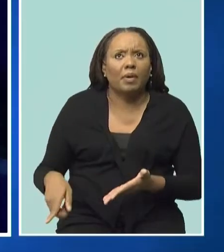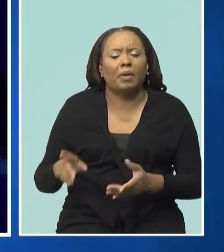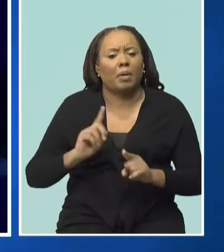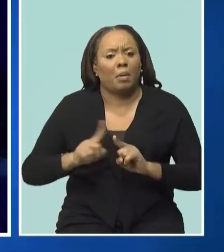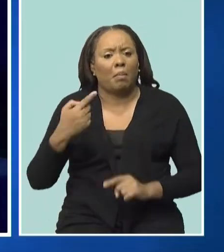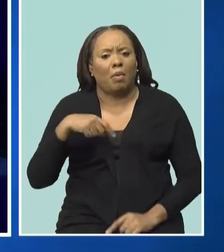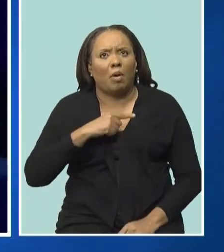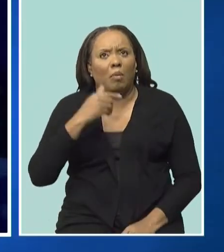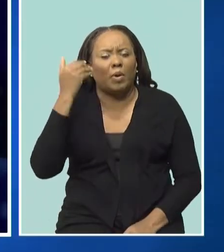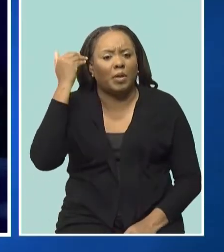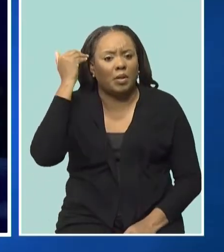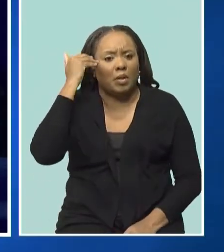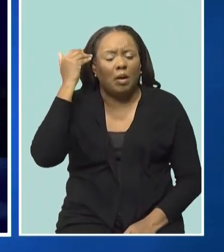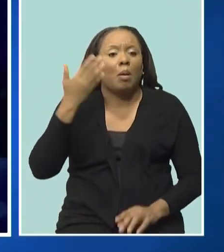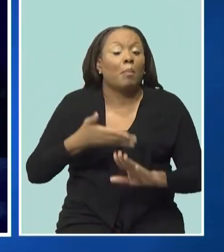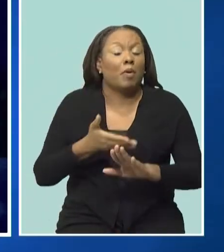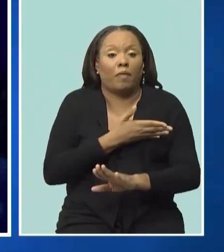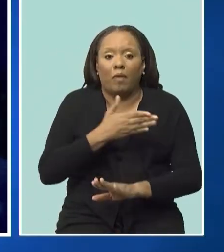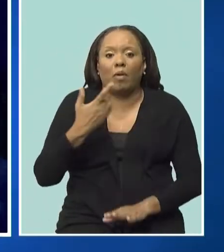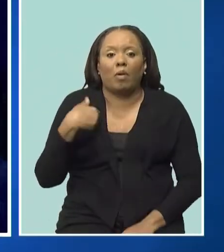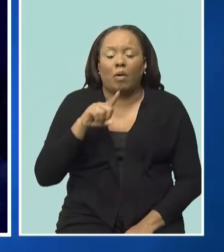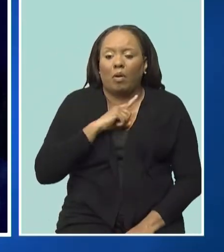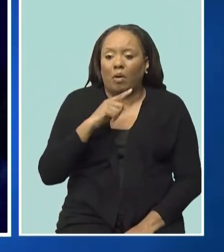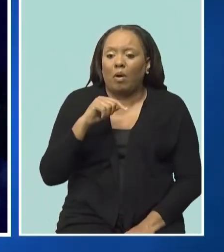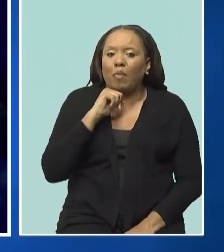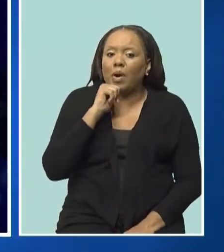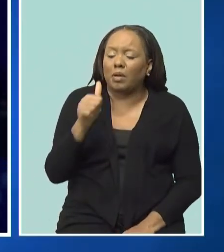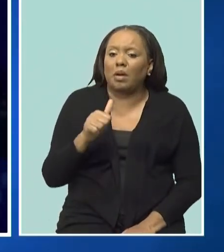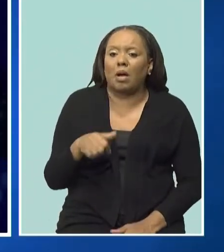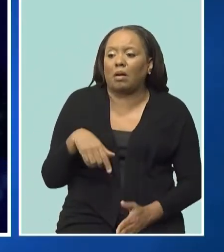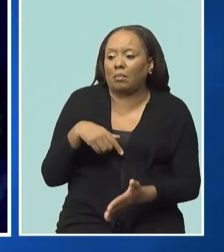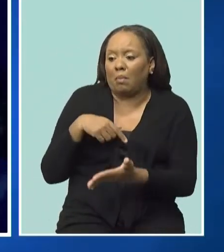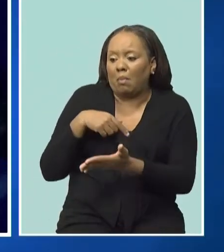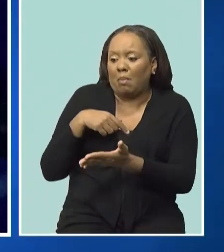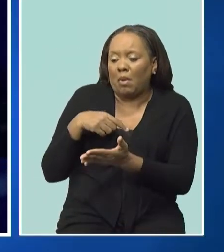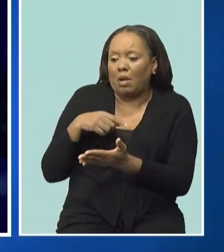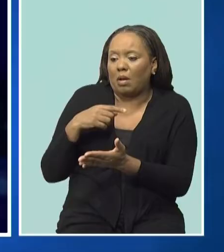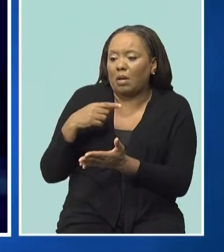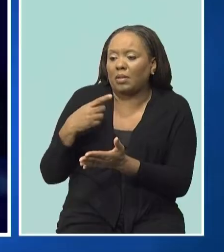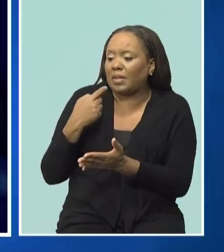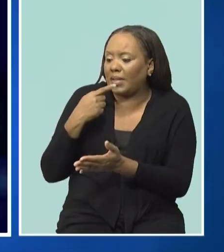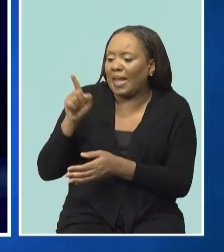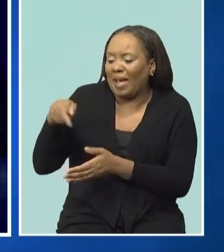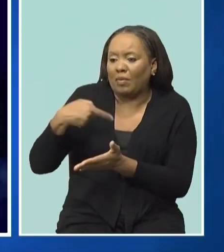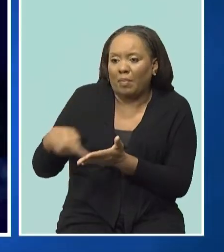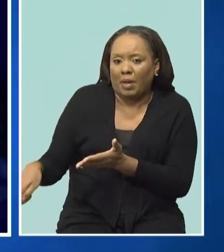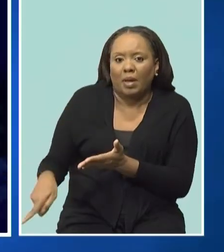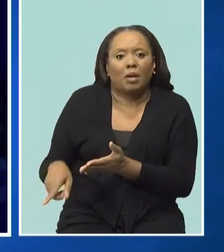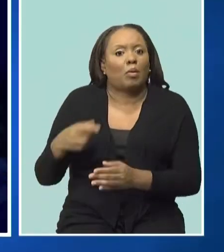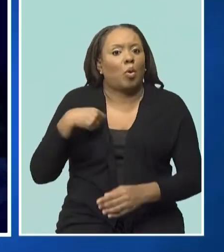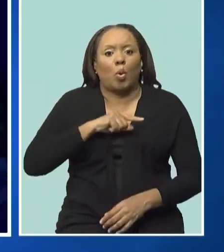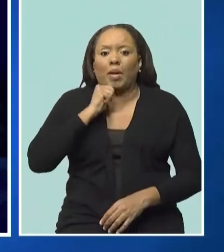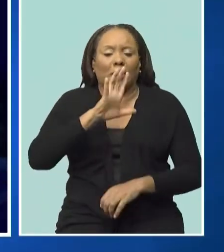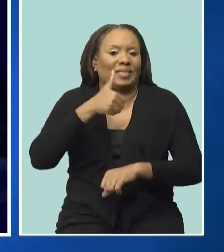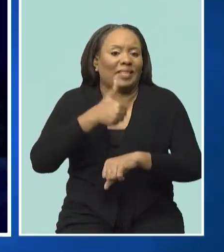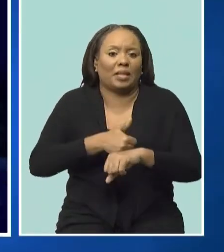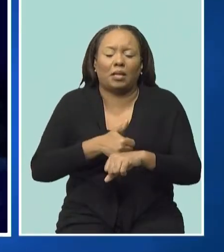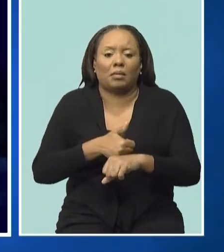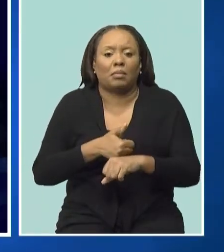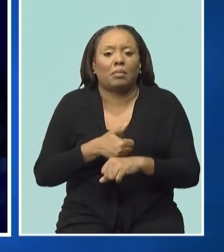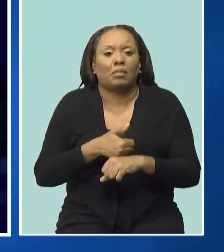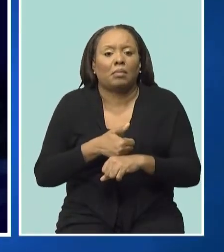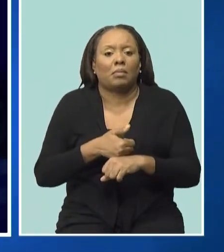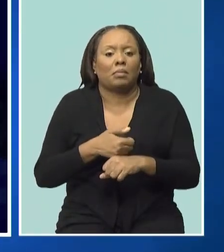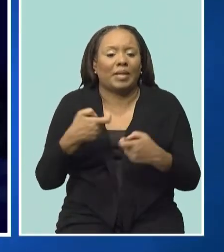when we forgot to update the mobile plug charges when we did everything else. We don't set electricity rates. They're set by light